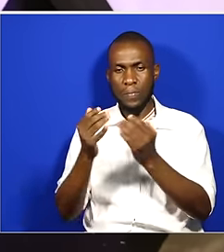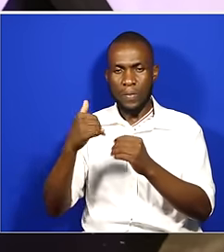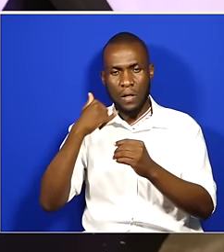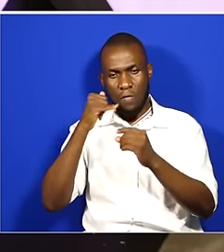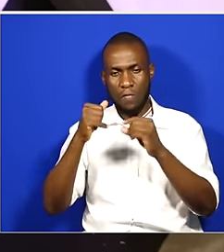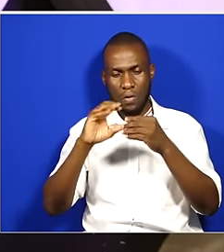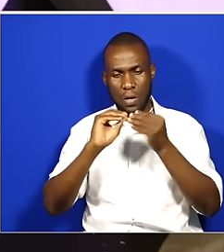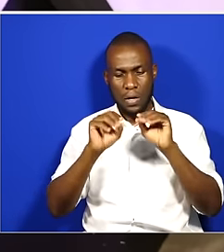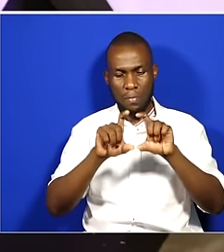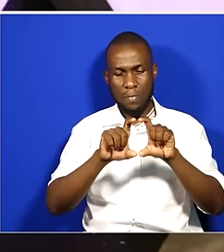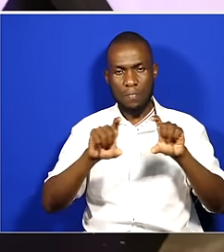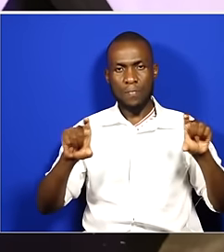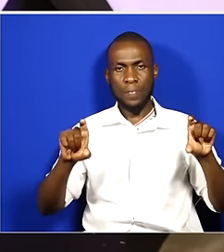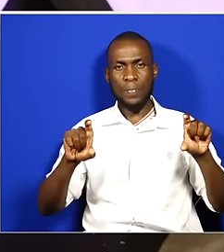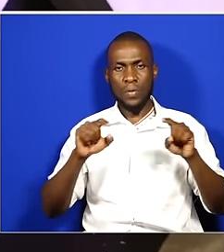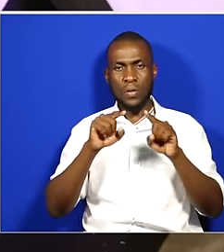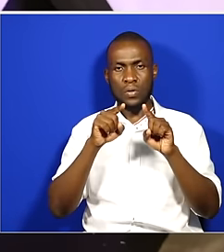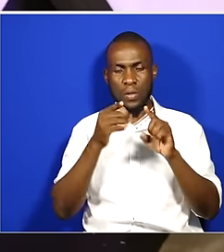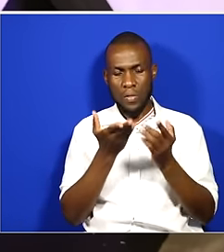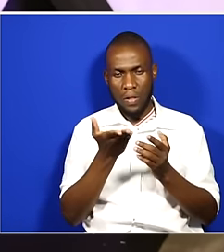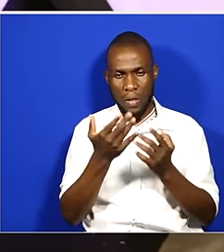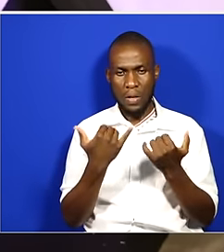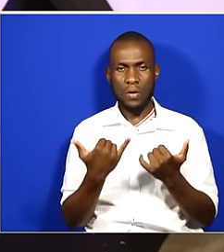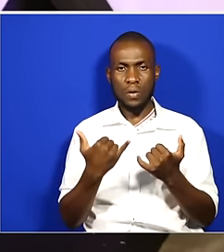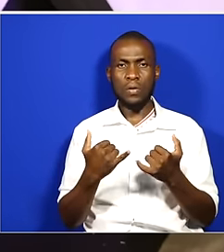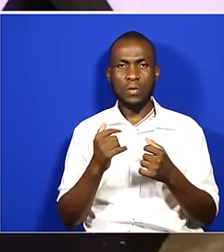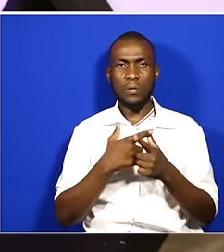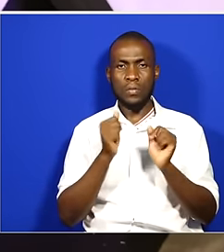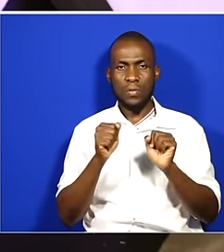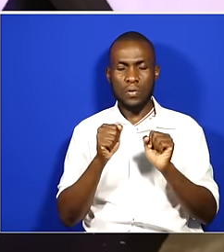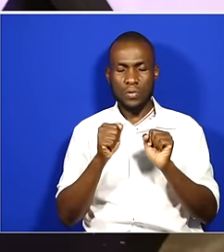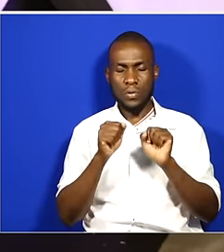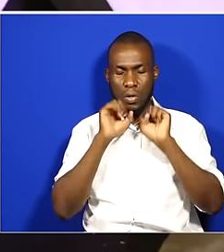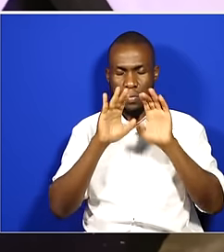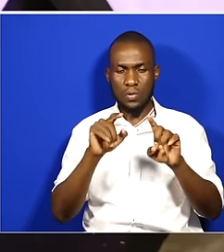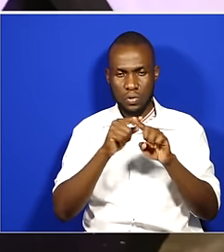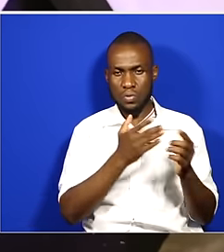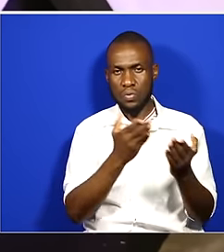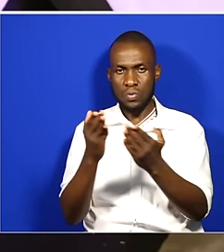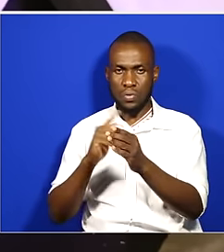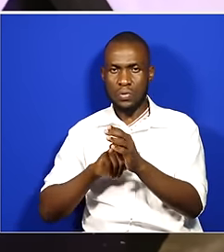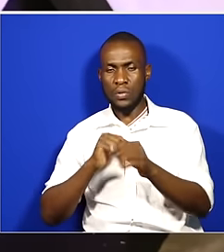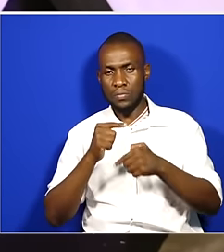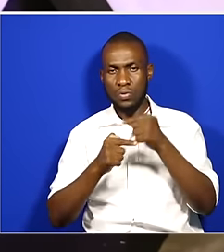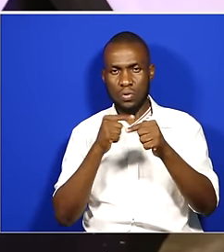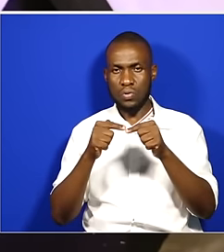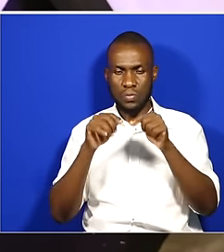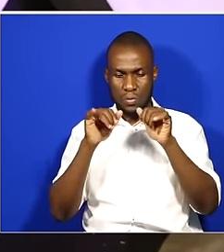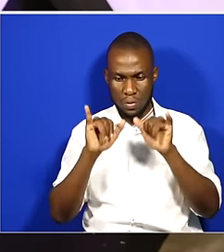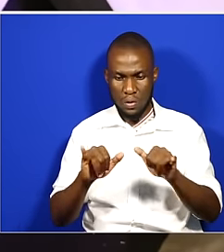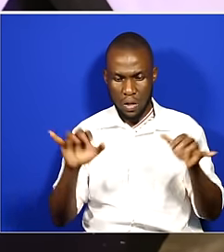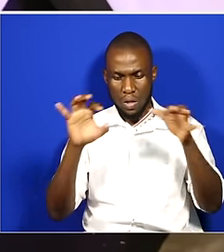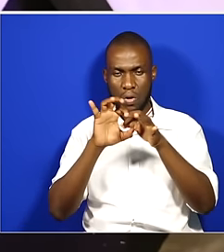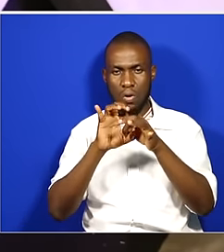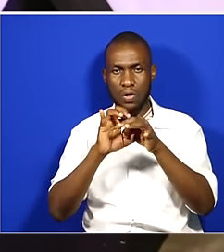that you can send your prayer requests to are on the screen right now, and that these will be a blessing to you as you continue to stay